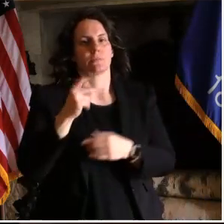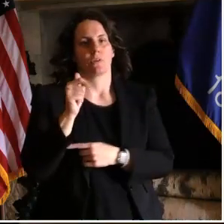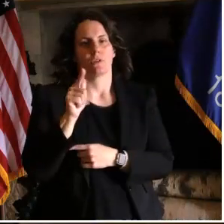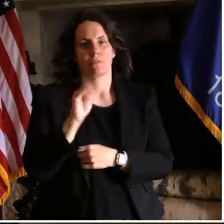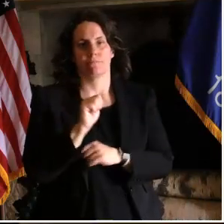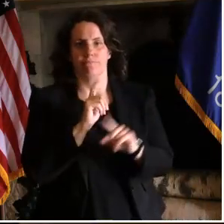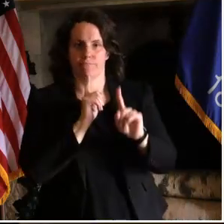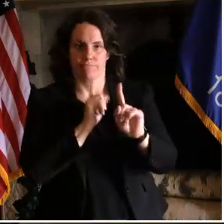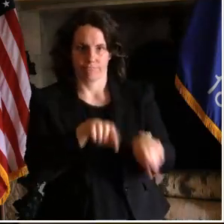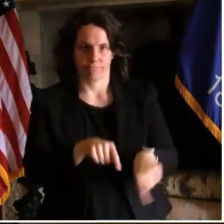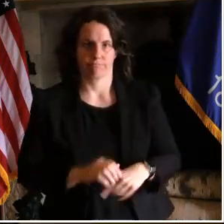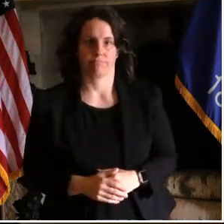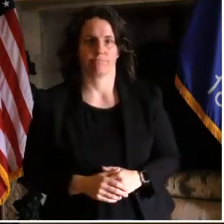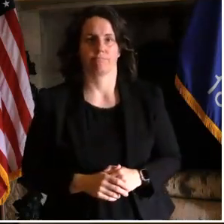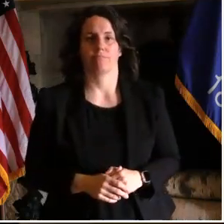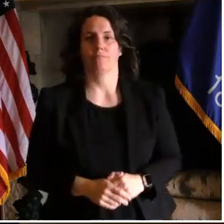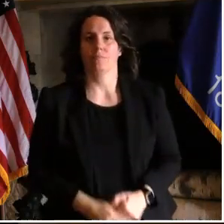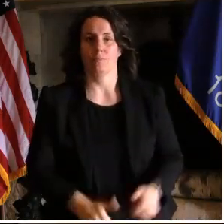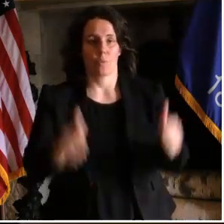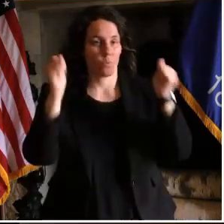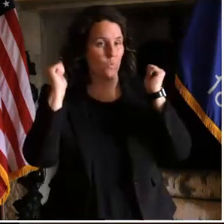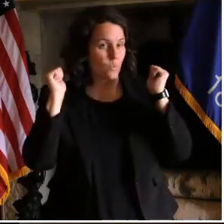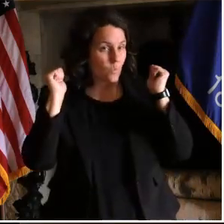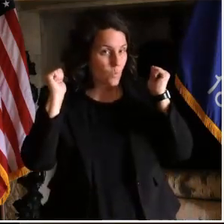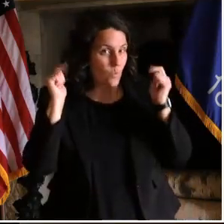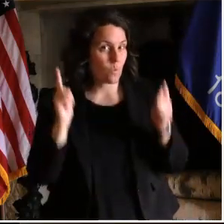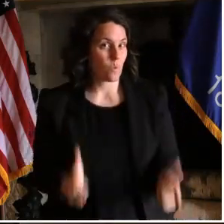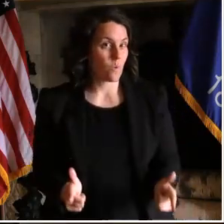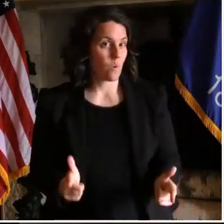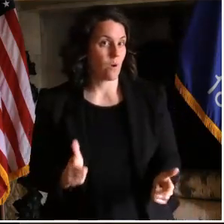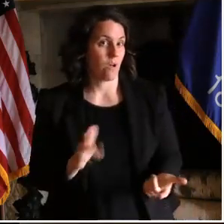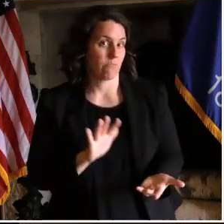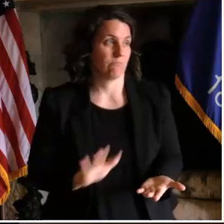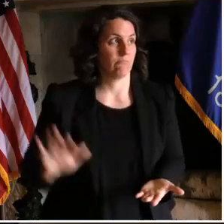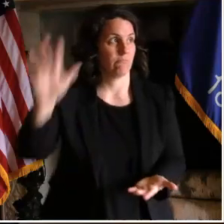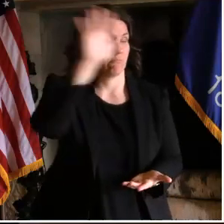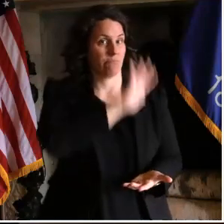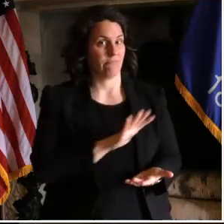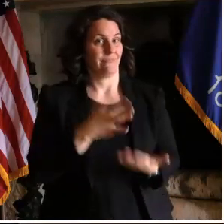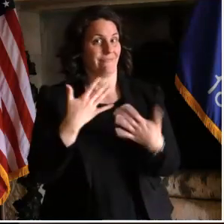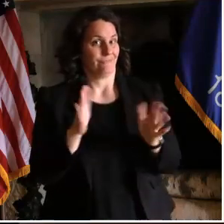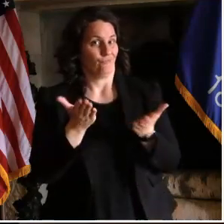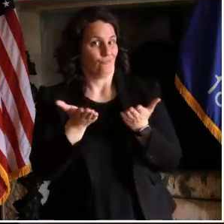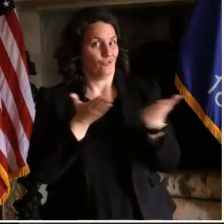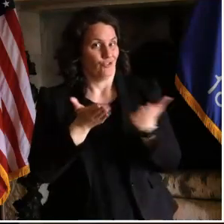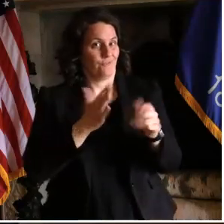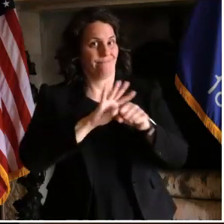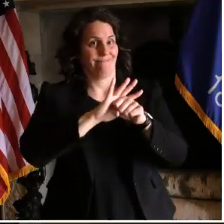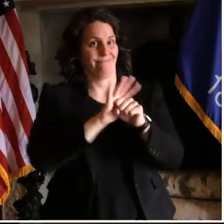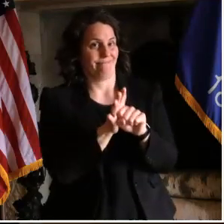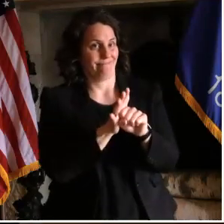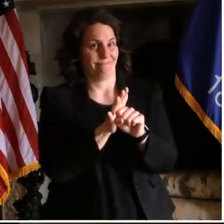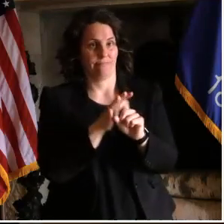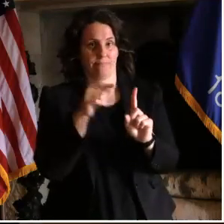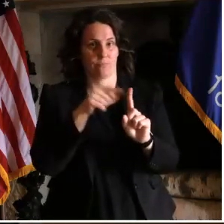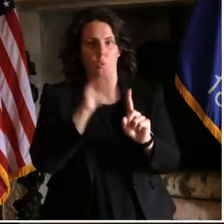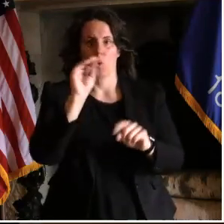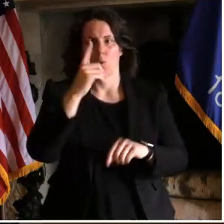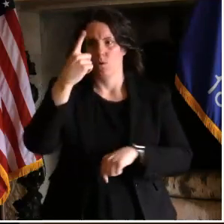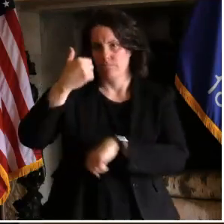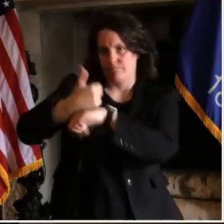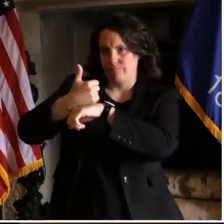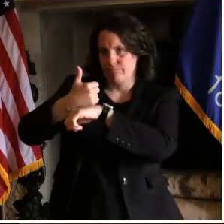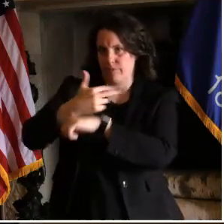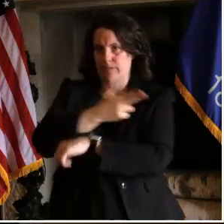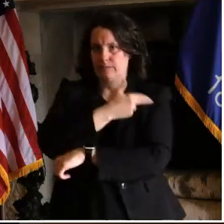are serving coronavirus patients. There is not a particular designation to do that work, and it is